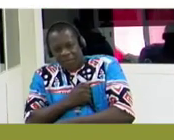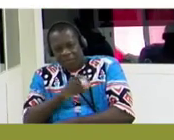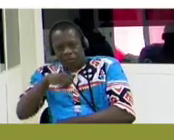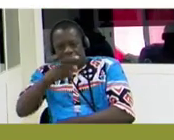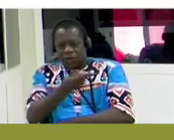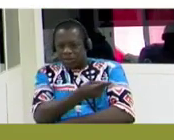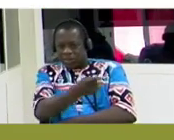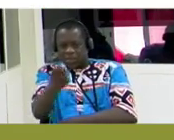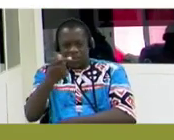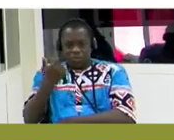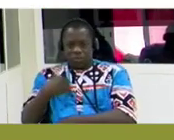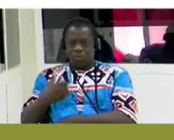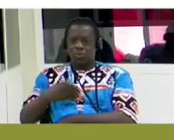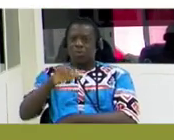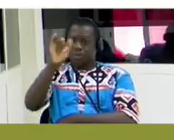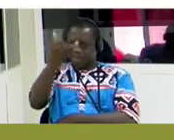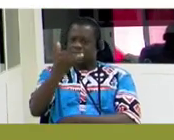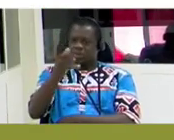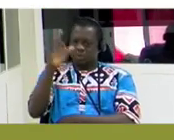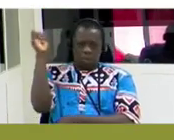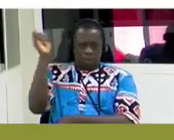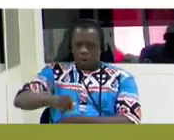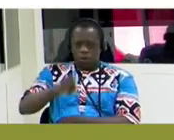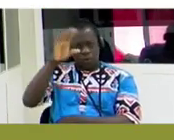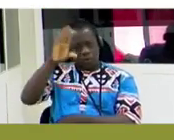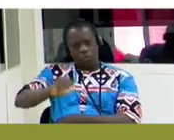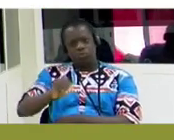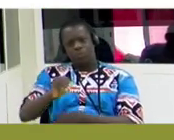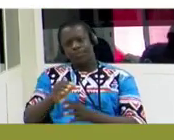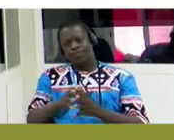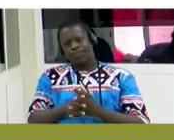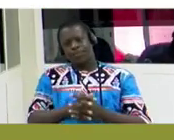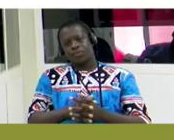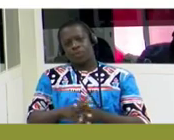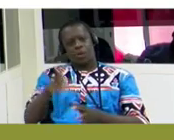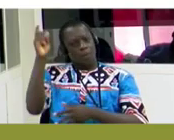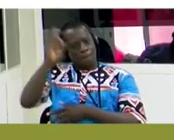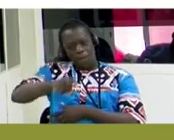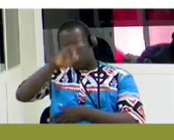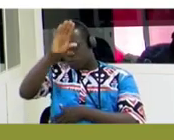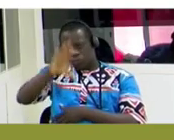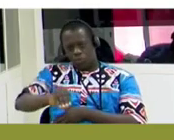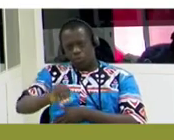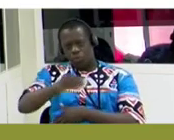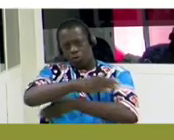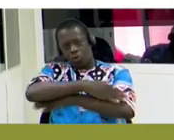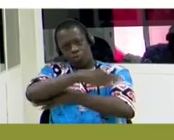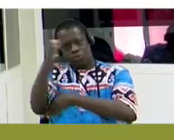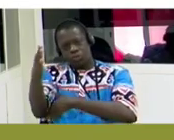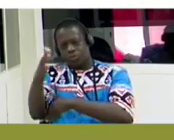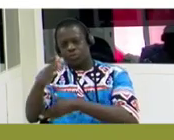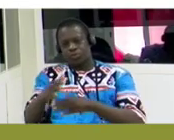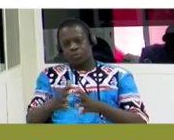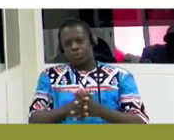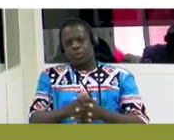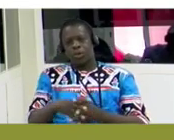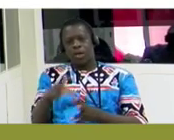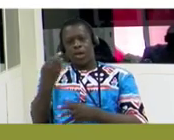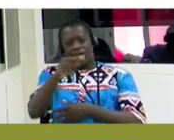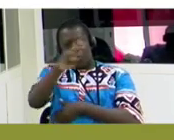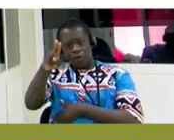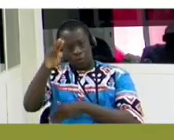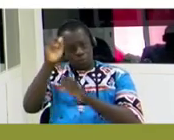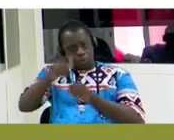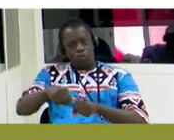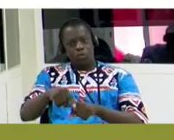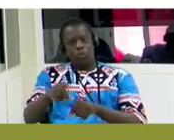of course. You have to. You have to open the door. Because if not, the